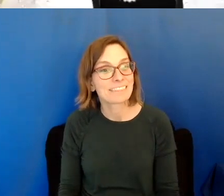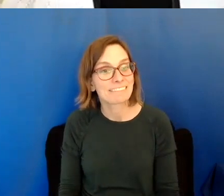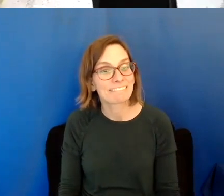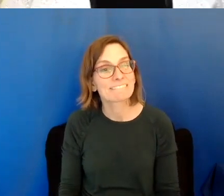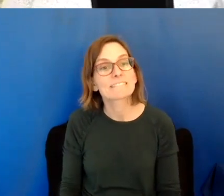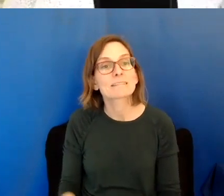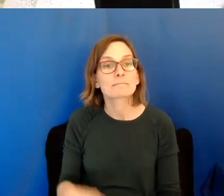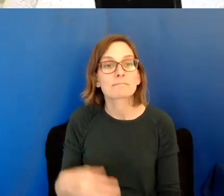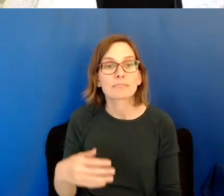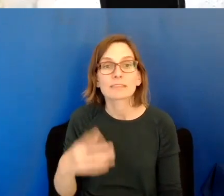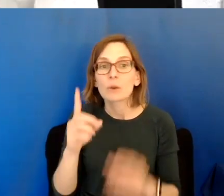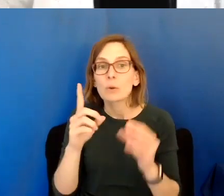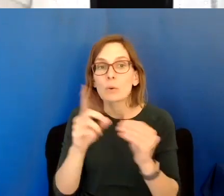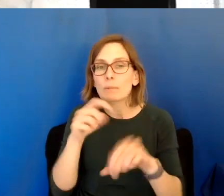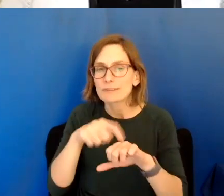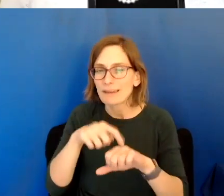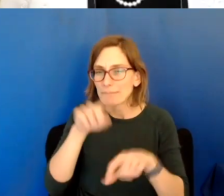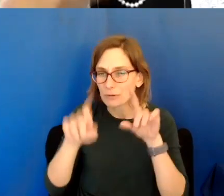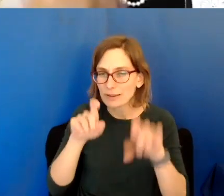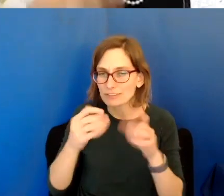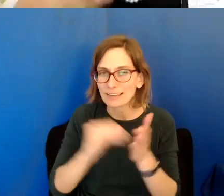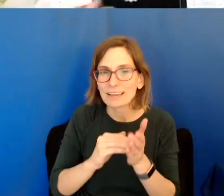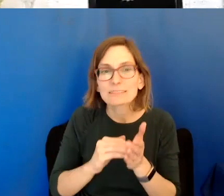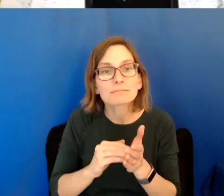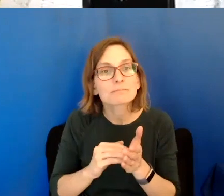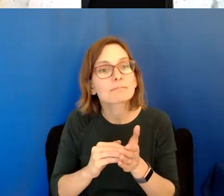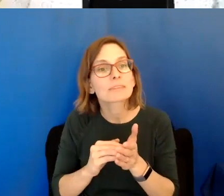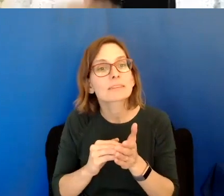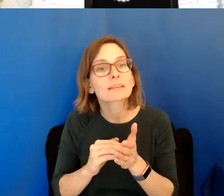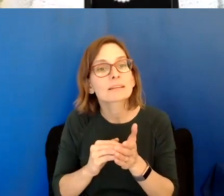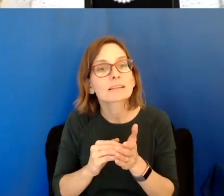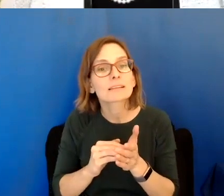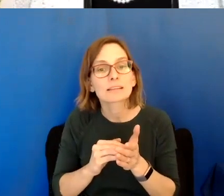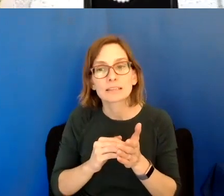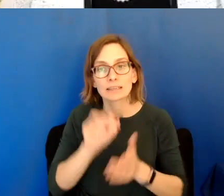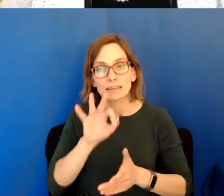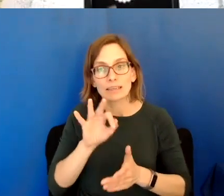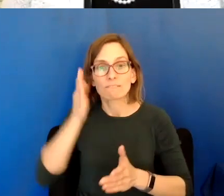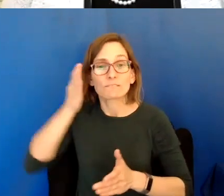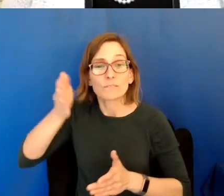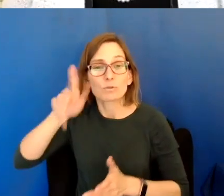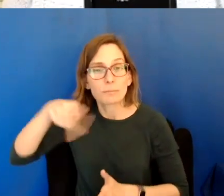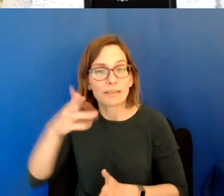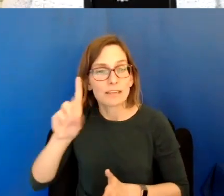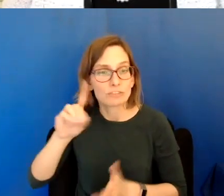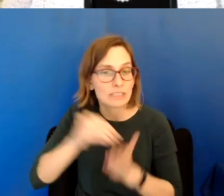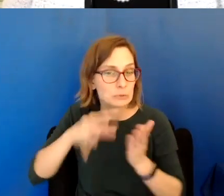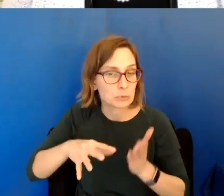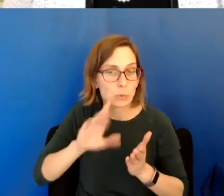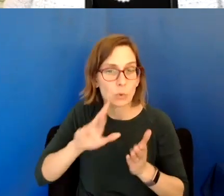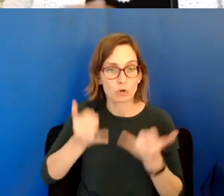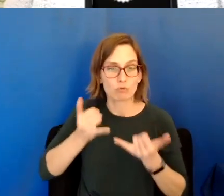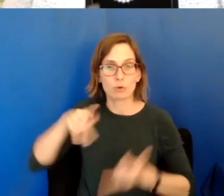Can you just one more time, maybe explain like what was... Yeah, speak directly to a prospective PhD student, a current PhD student